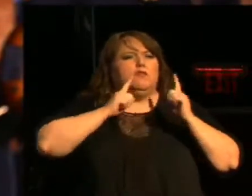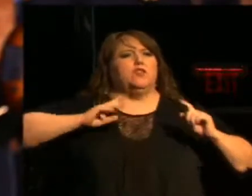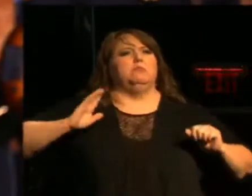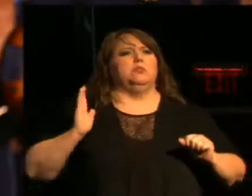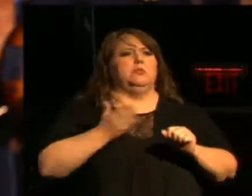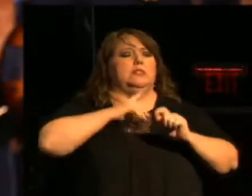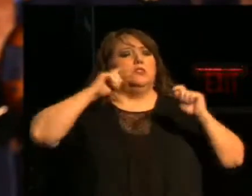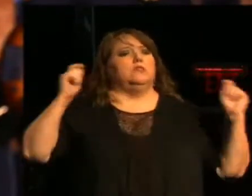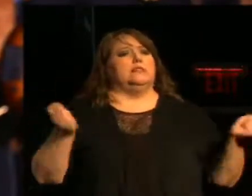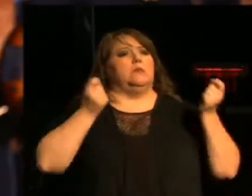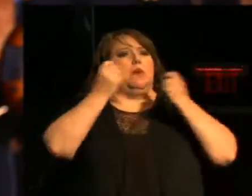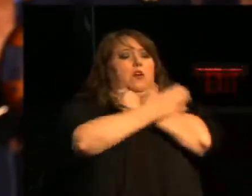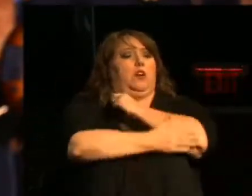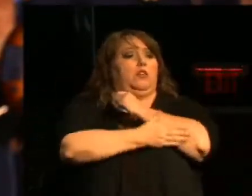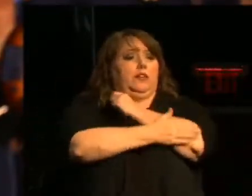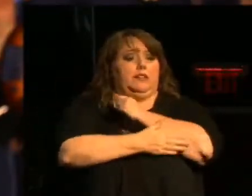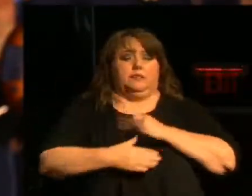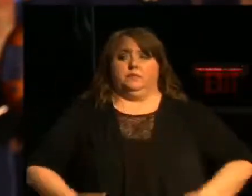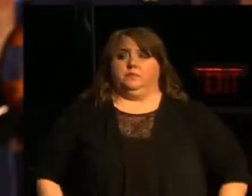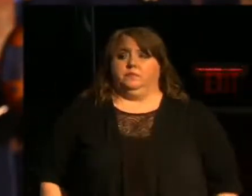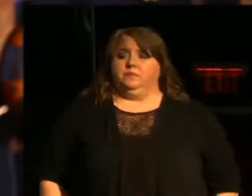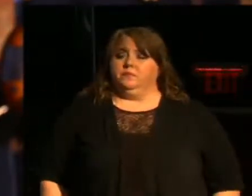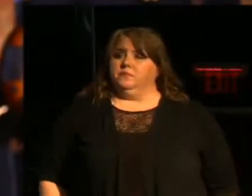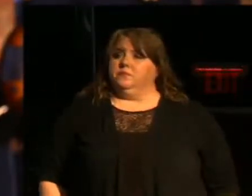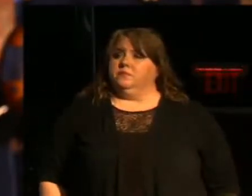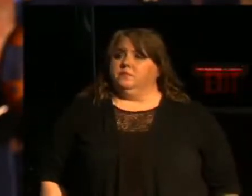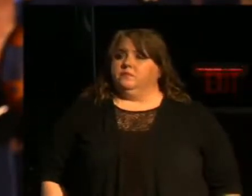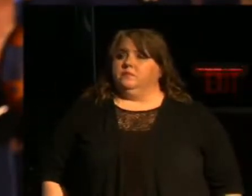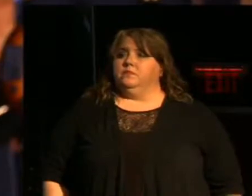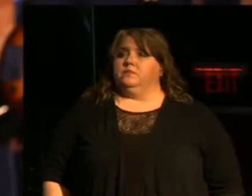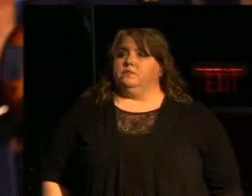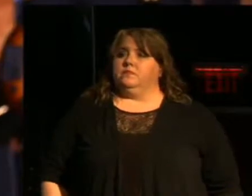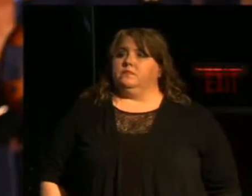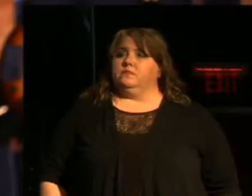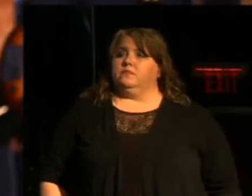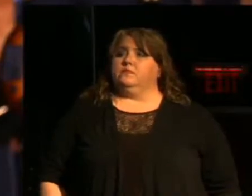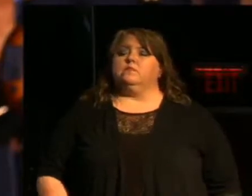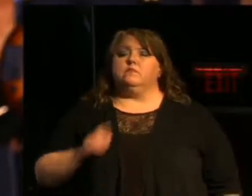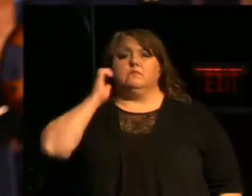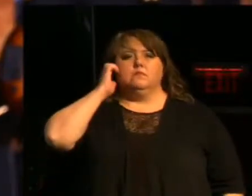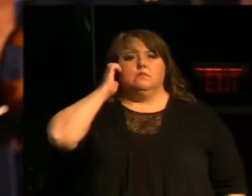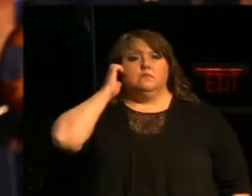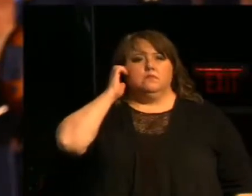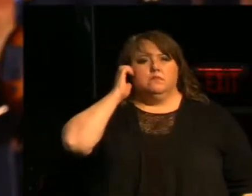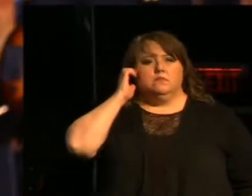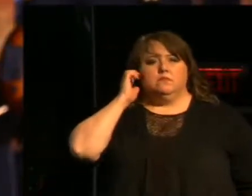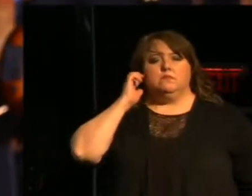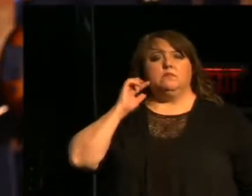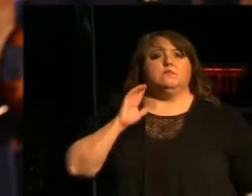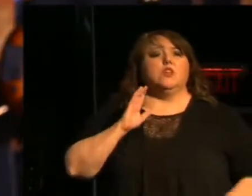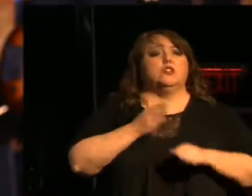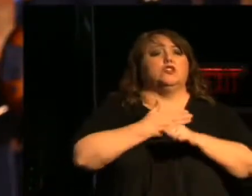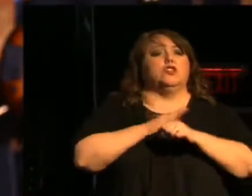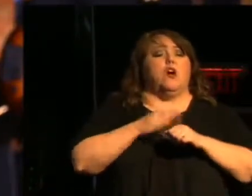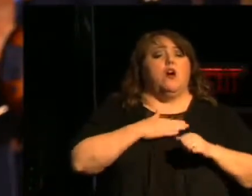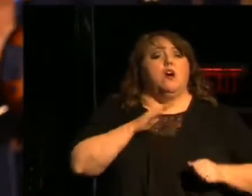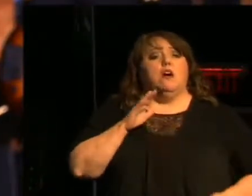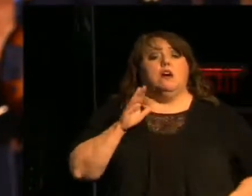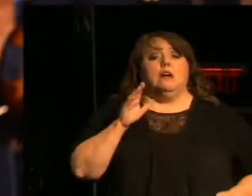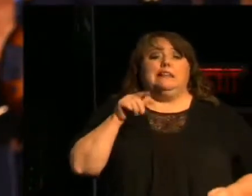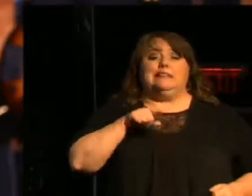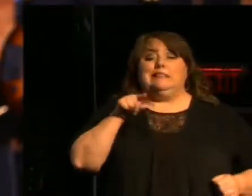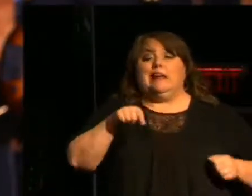to me will humbly pray, seek my face, and turn from their wicked ways, then I will